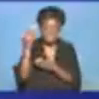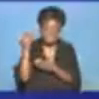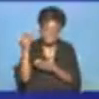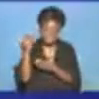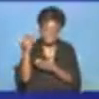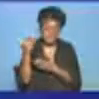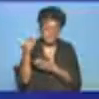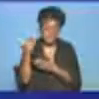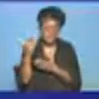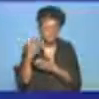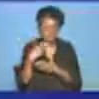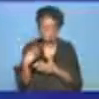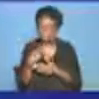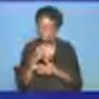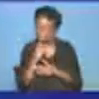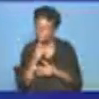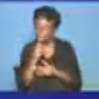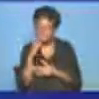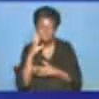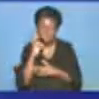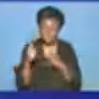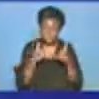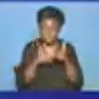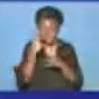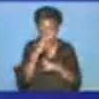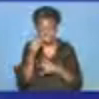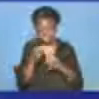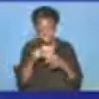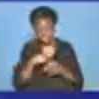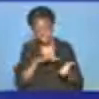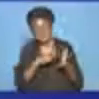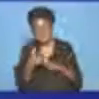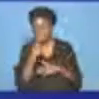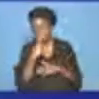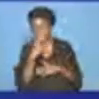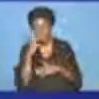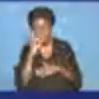And who would fight for them? If I die, who would fight for them?